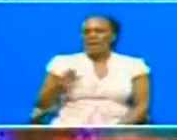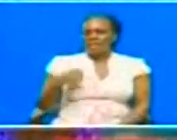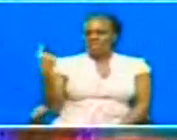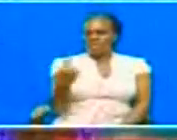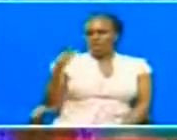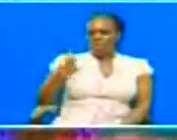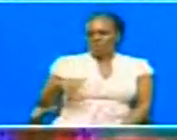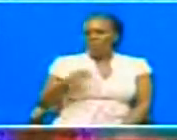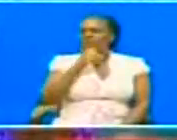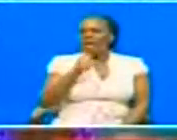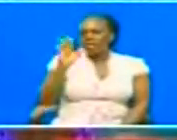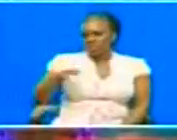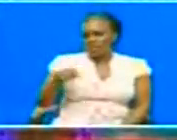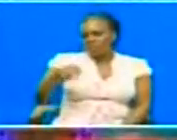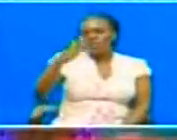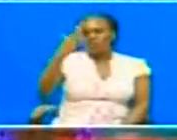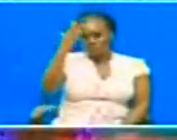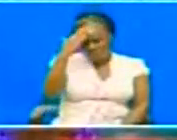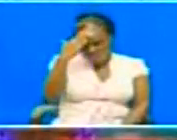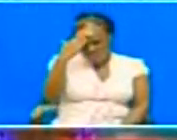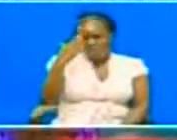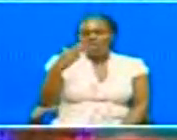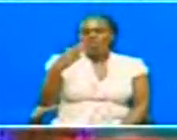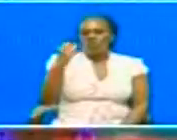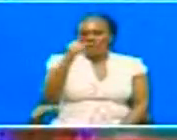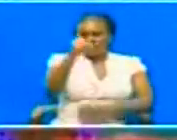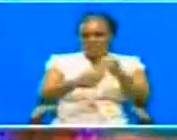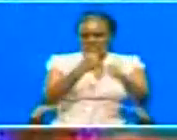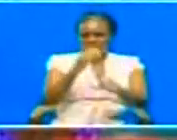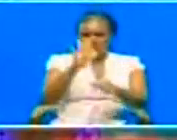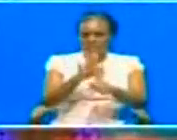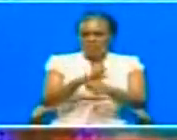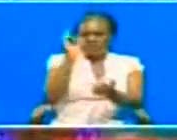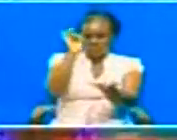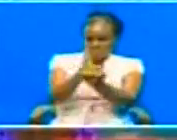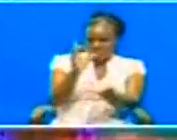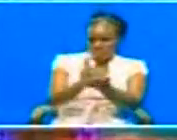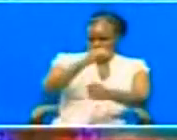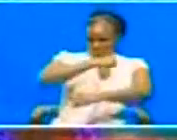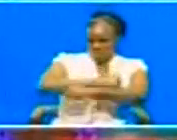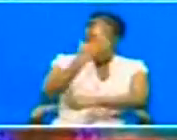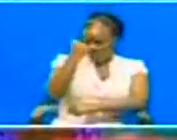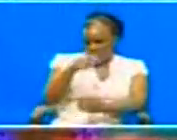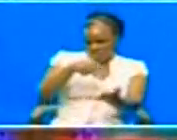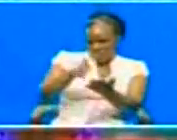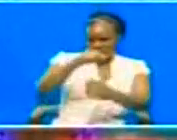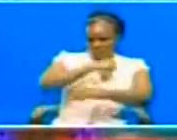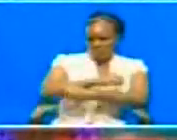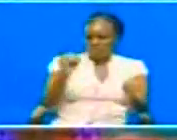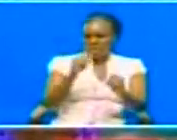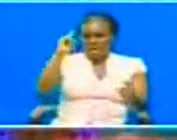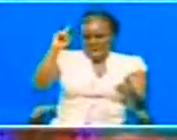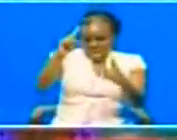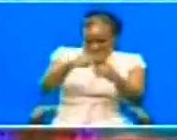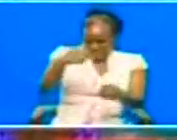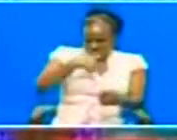with grandparents, they brought to my notice about 4 or 5 years ago that many of these children are being chased away from school because of lack of school fees. I had no intention